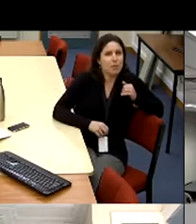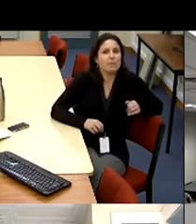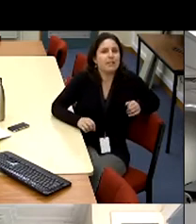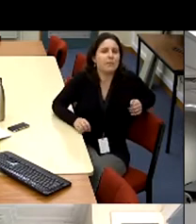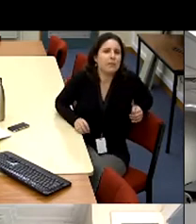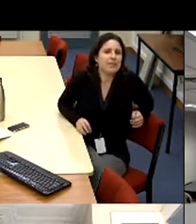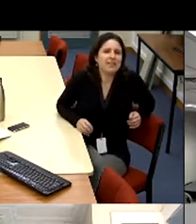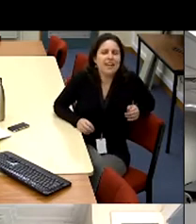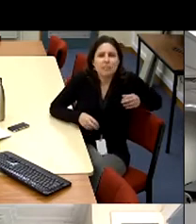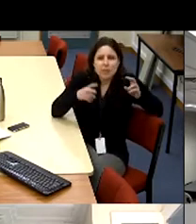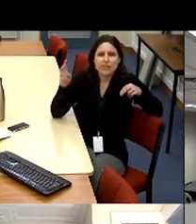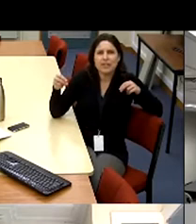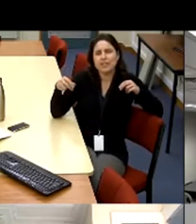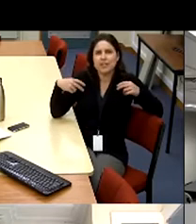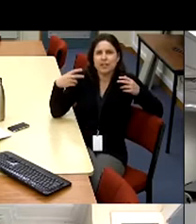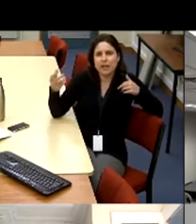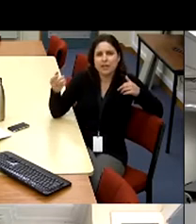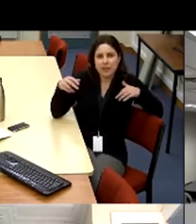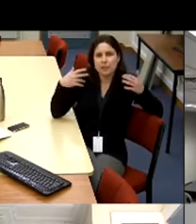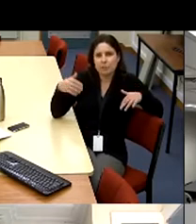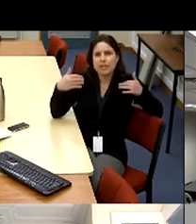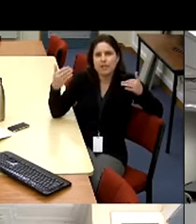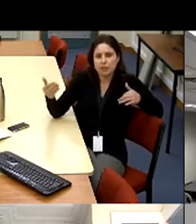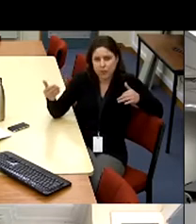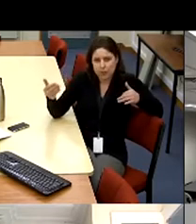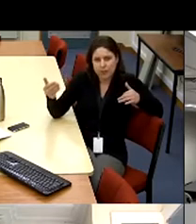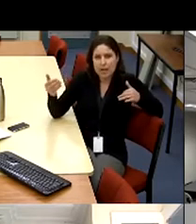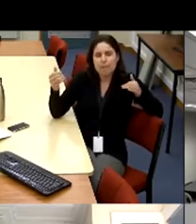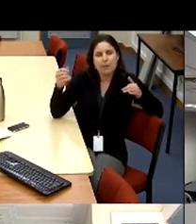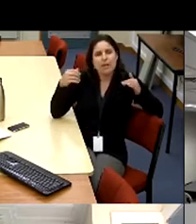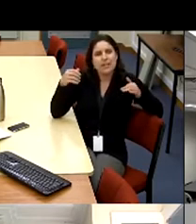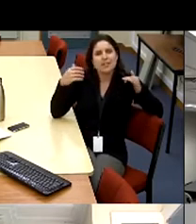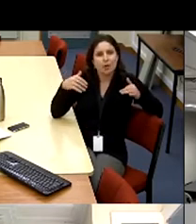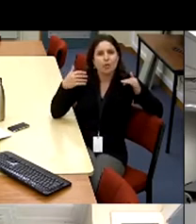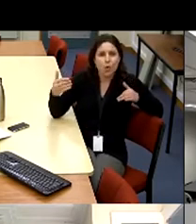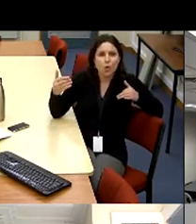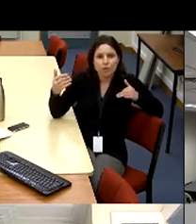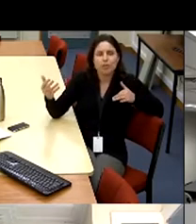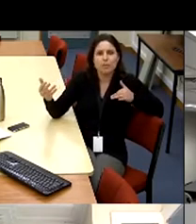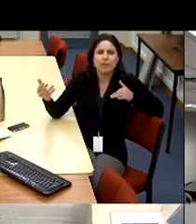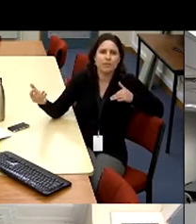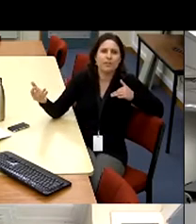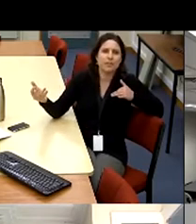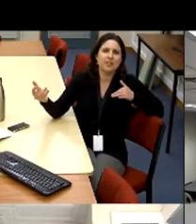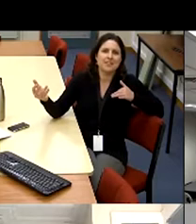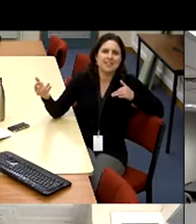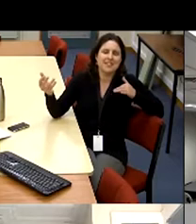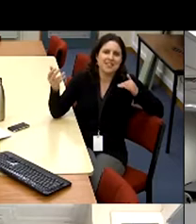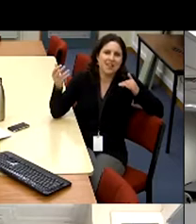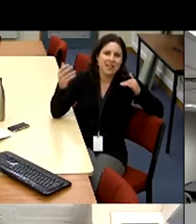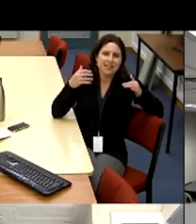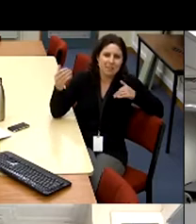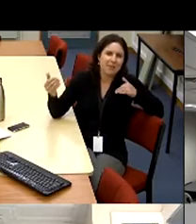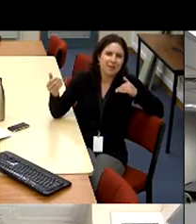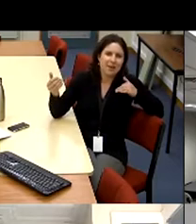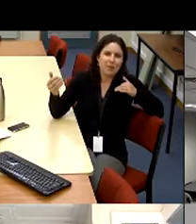is problematic for many means. And I'm using it in a way that that's what the media use. Mm-hmm. But when I say so-called European refugee crisis, it's